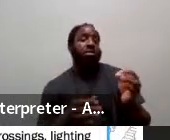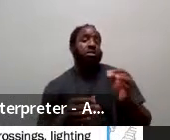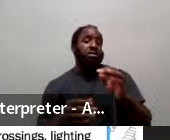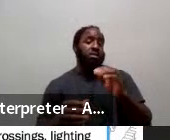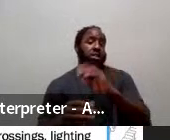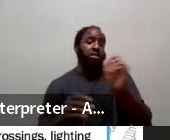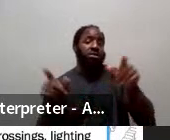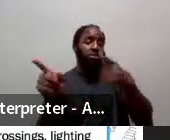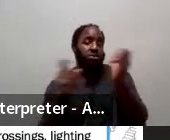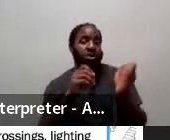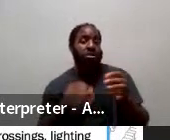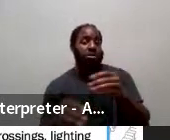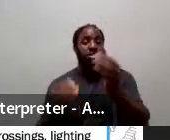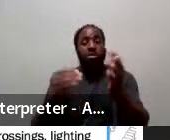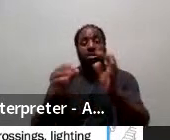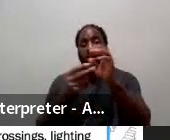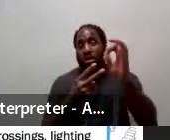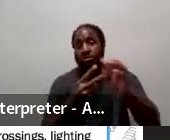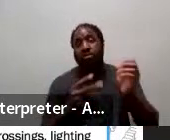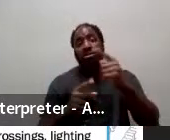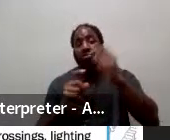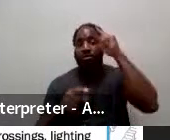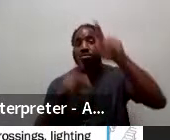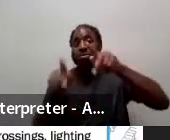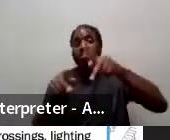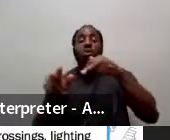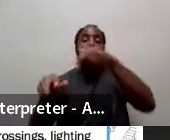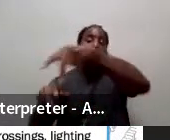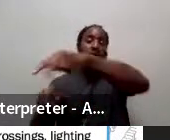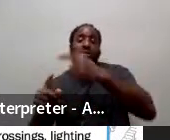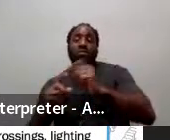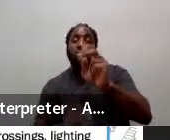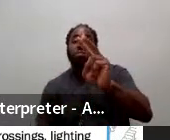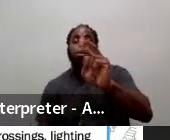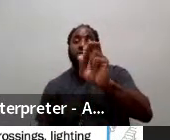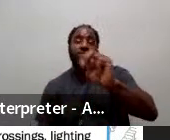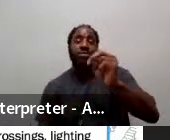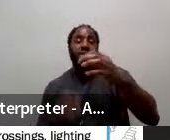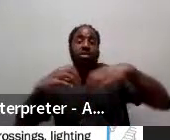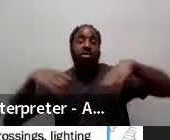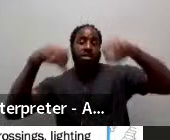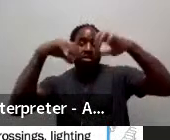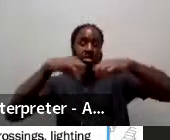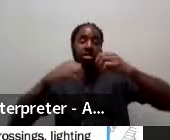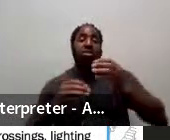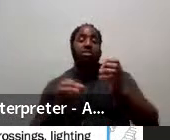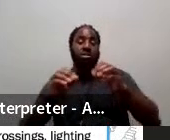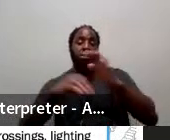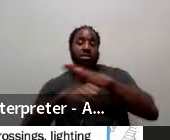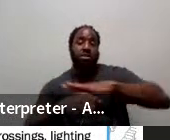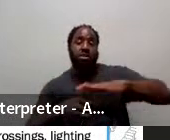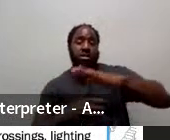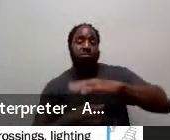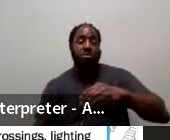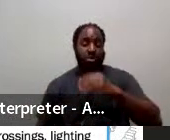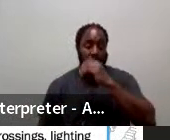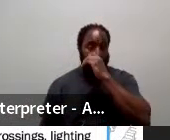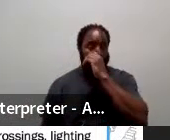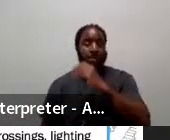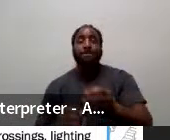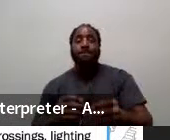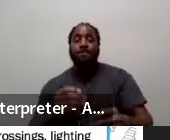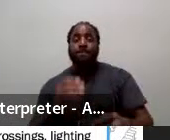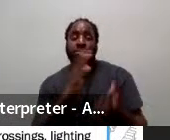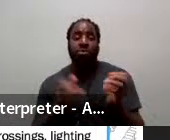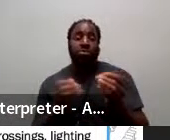option to the west for people walking from the Van Nest neighborhood. To bring the corridor to life and to provide a level of activity that both serves